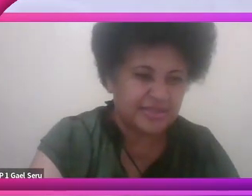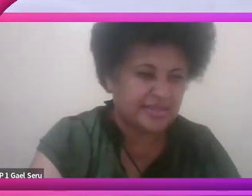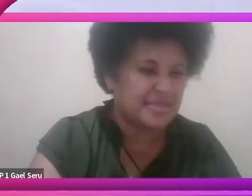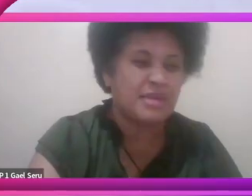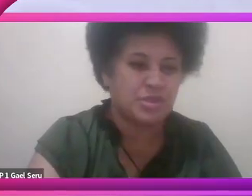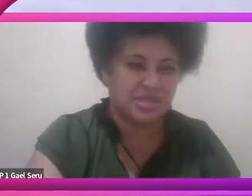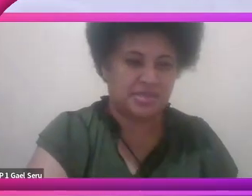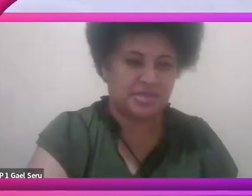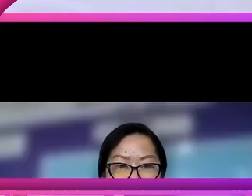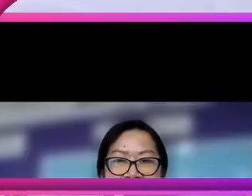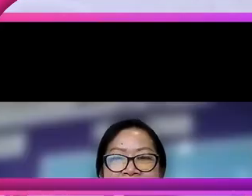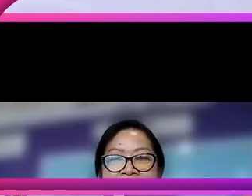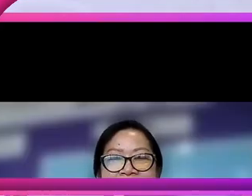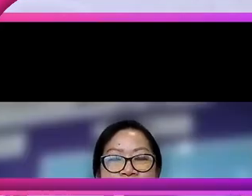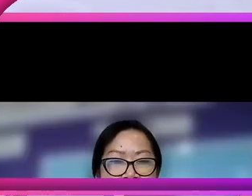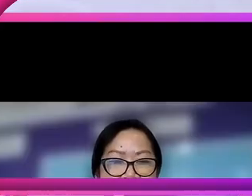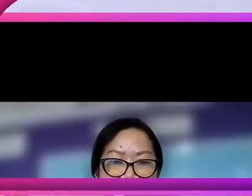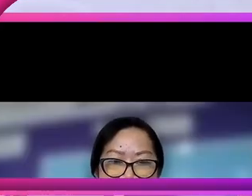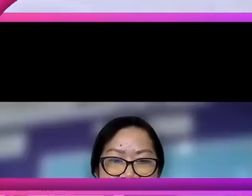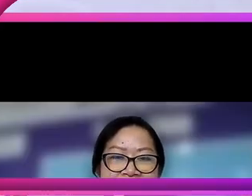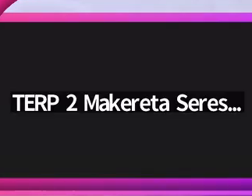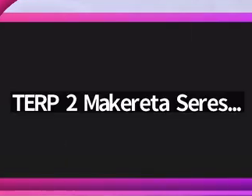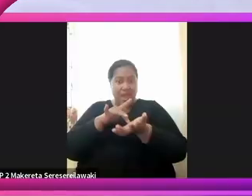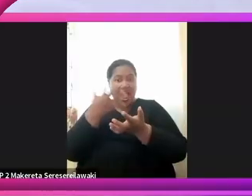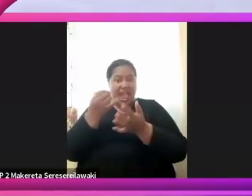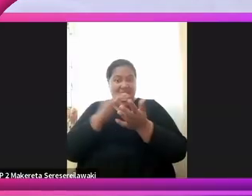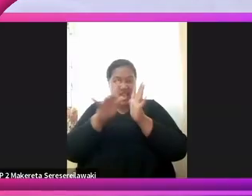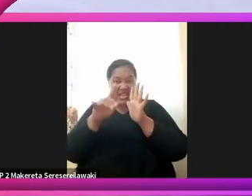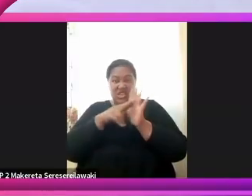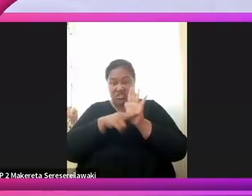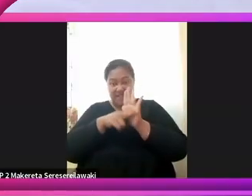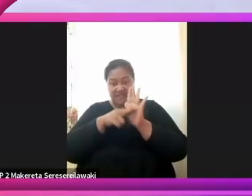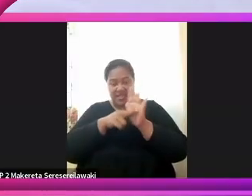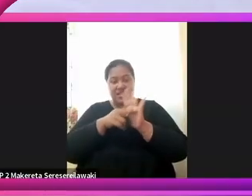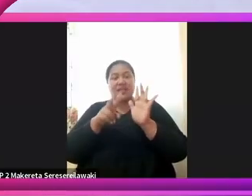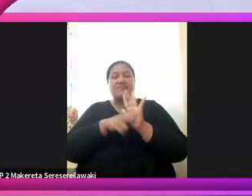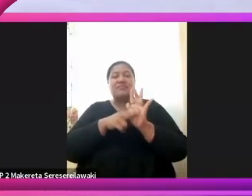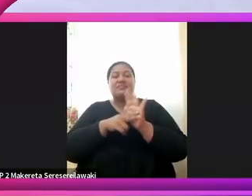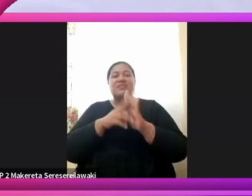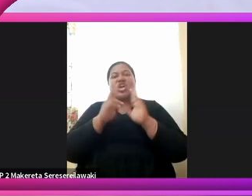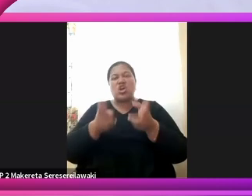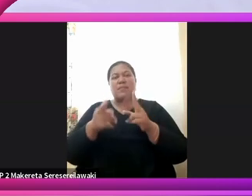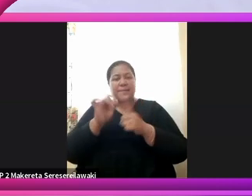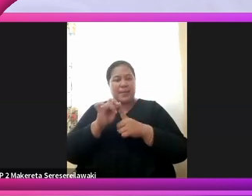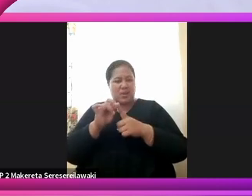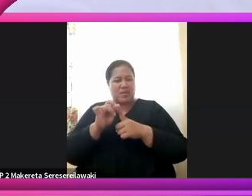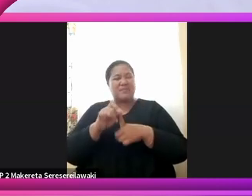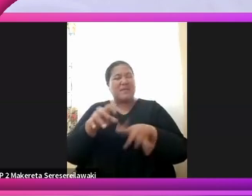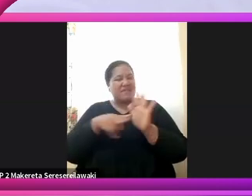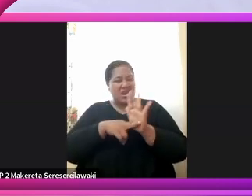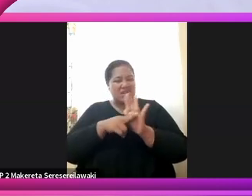why HIV comes from, HIV, that's caused by virus. Human papilloma virus, HPV, or herpes,